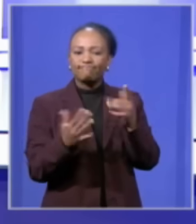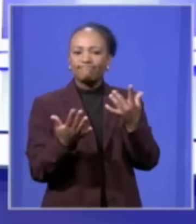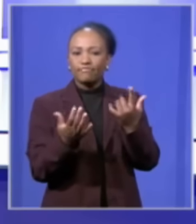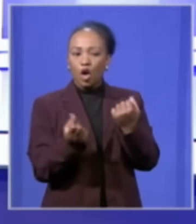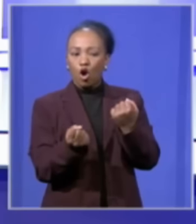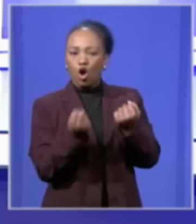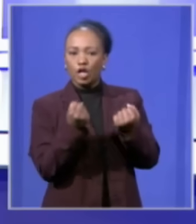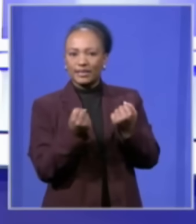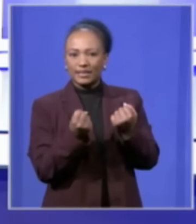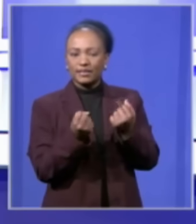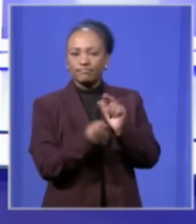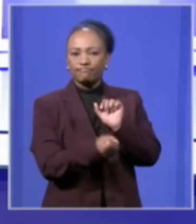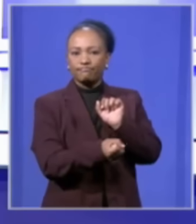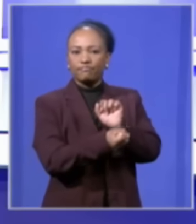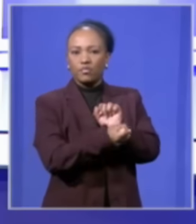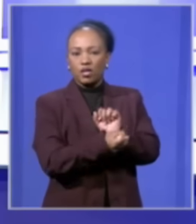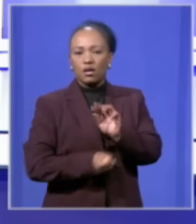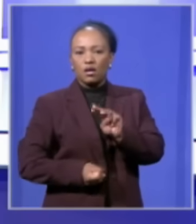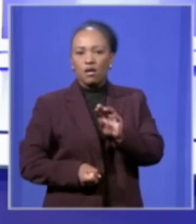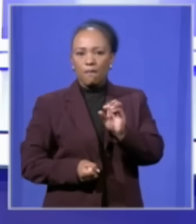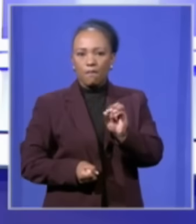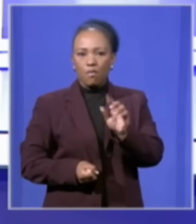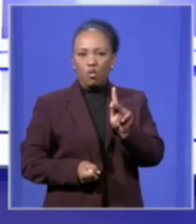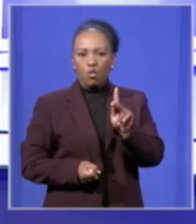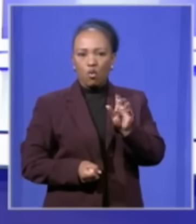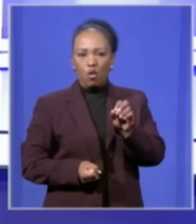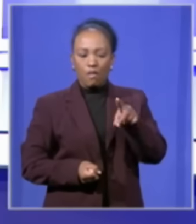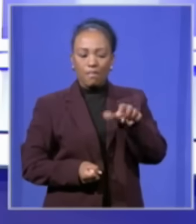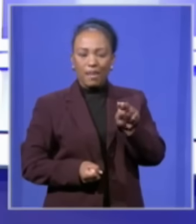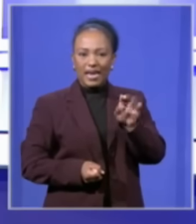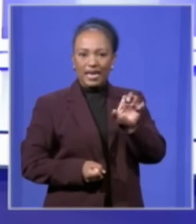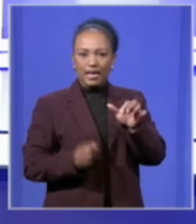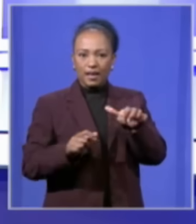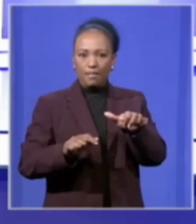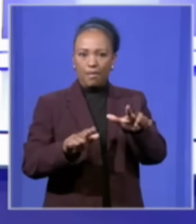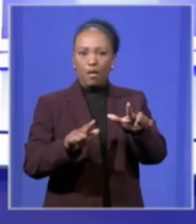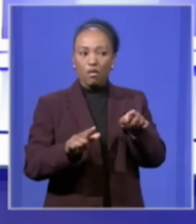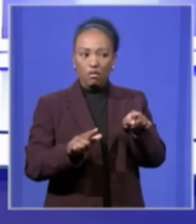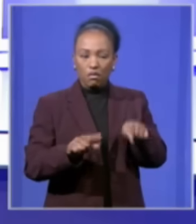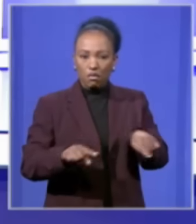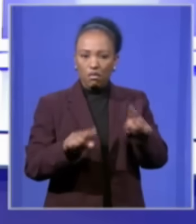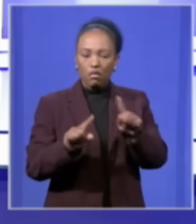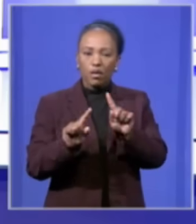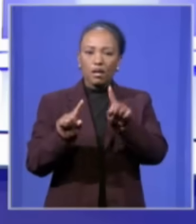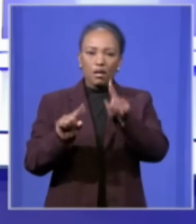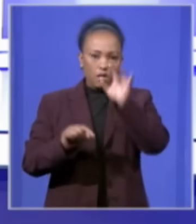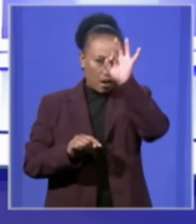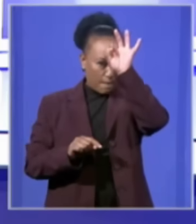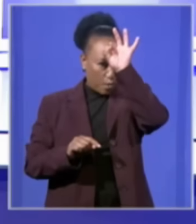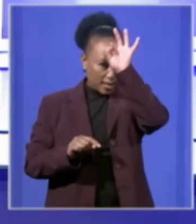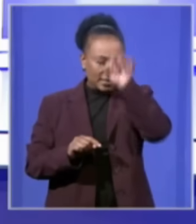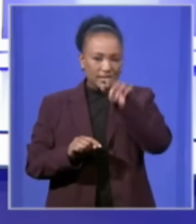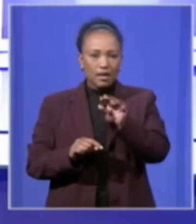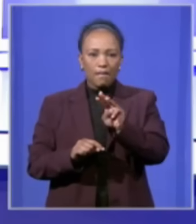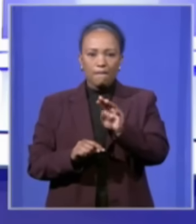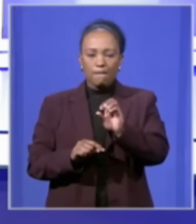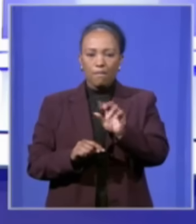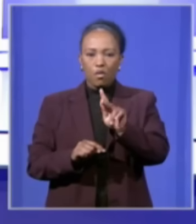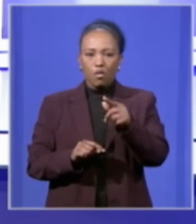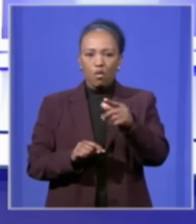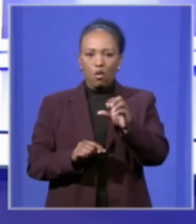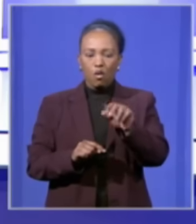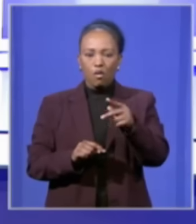legolego ka kgolegong ya Mokopane provinseng ya Limpopo ba tla bušetšwa kgolegong station sa maphodisa sa ka mo Kgopong bekeng e tlago ka ge go